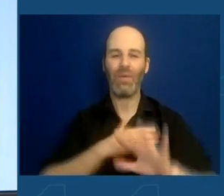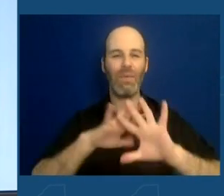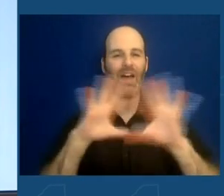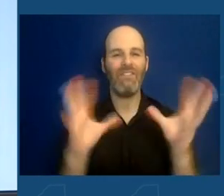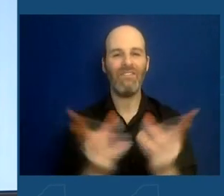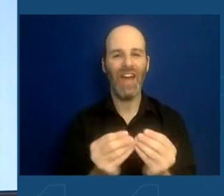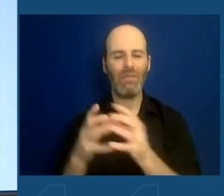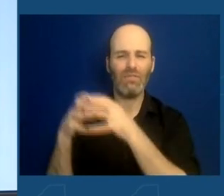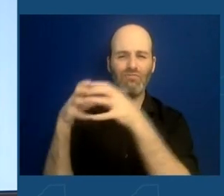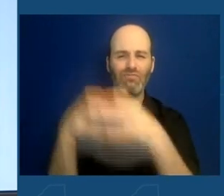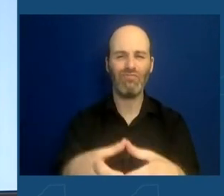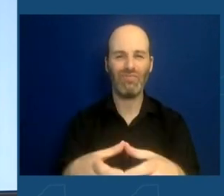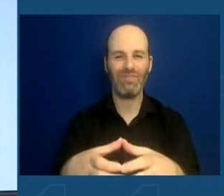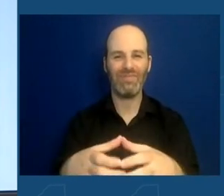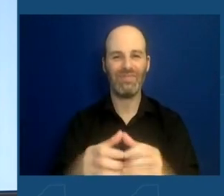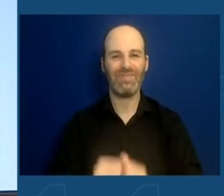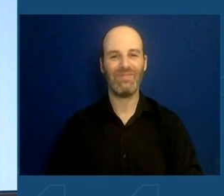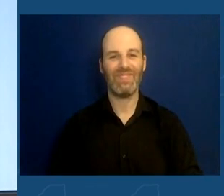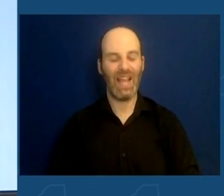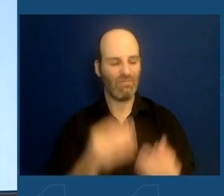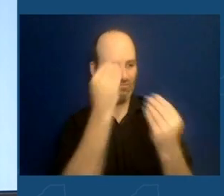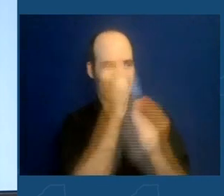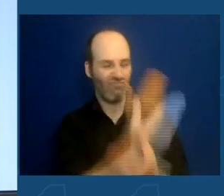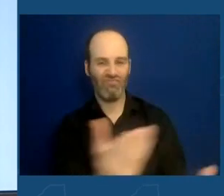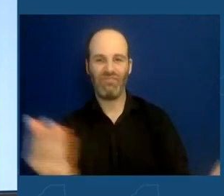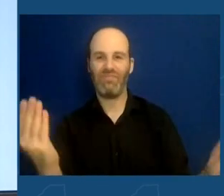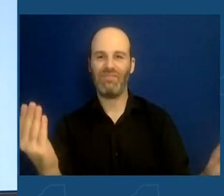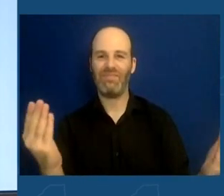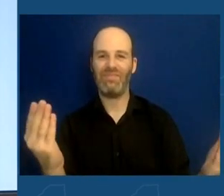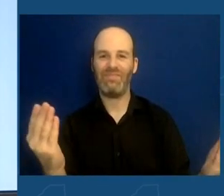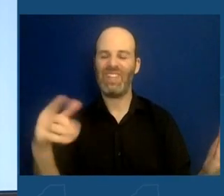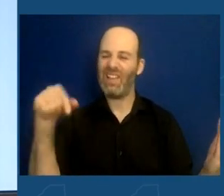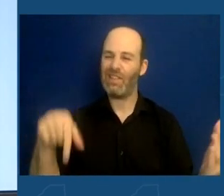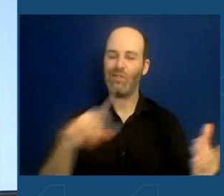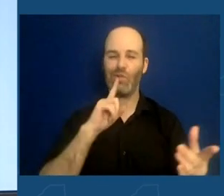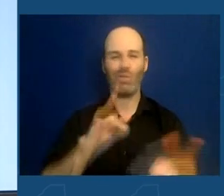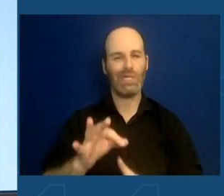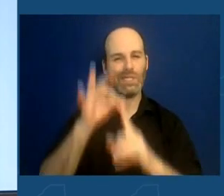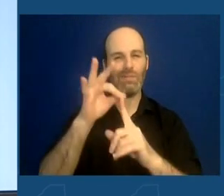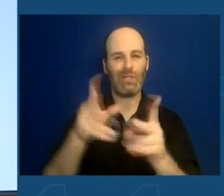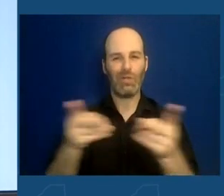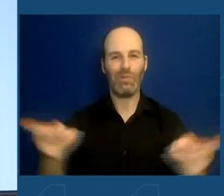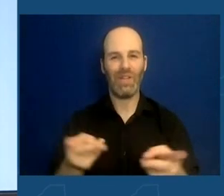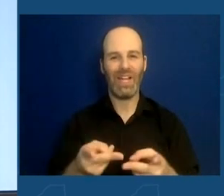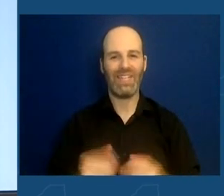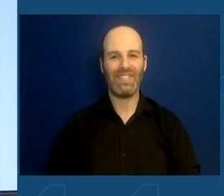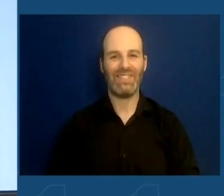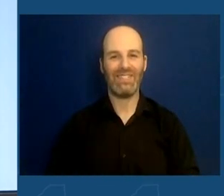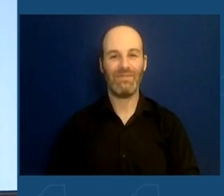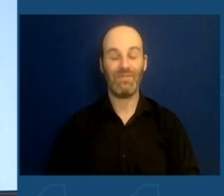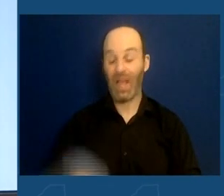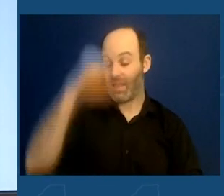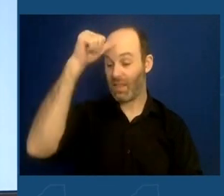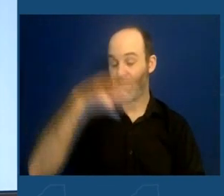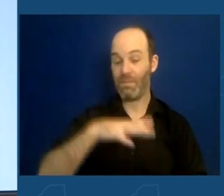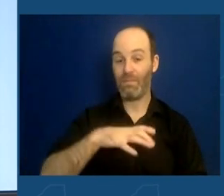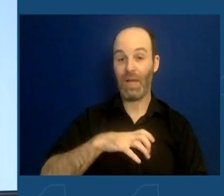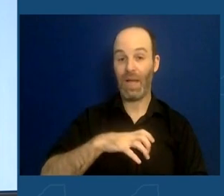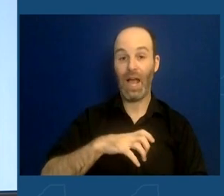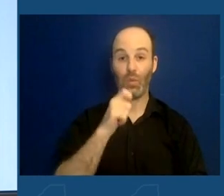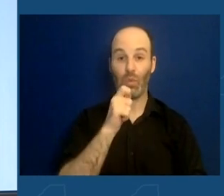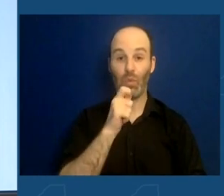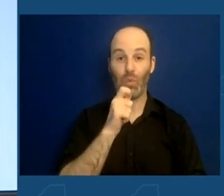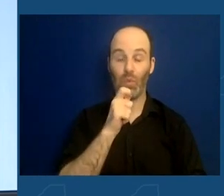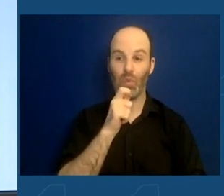and let them know this is a really special place. And the man who was the champion of